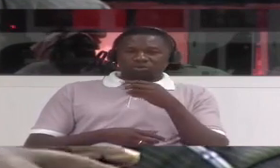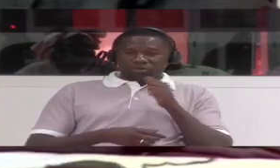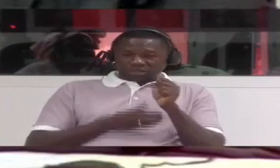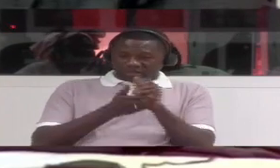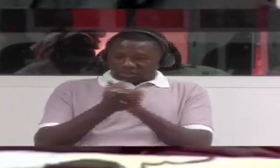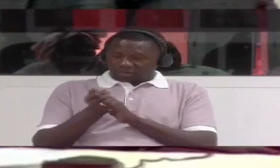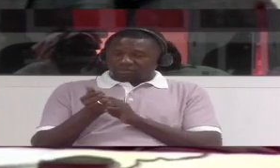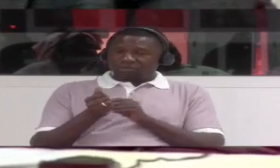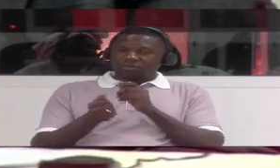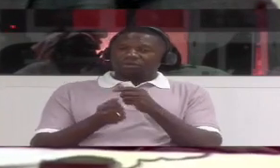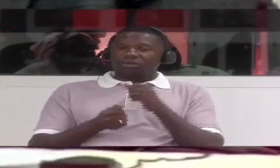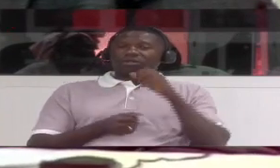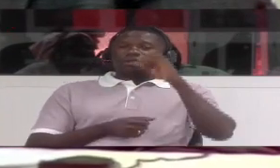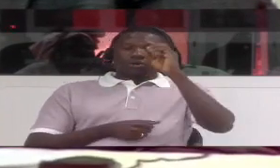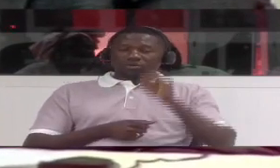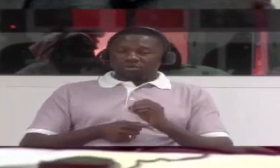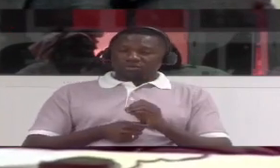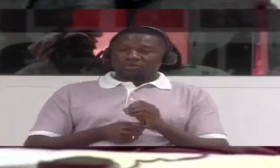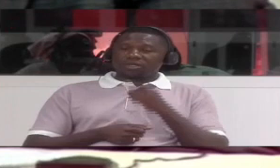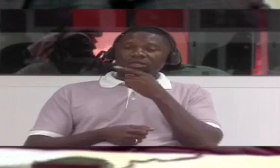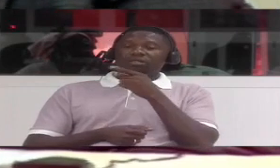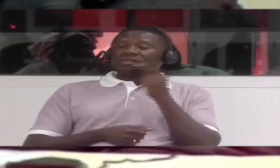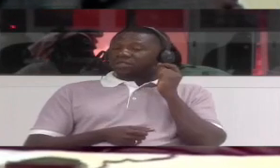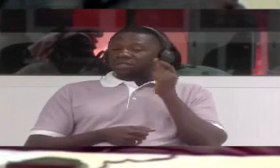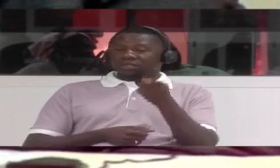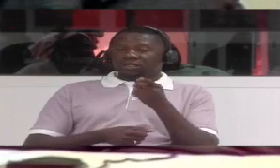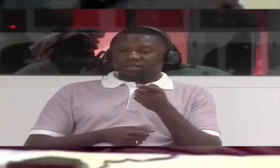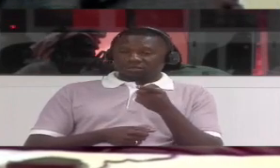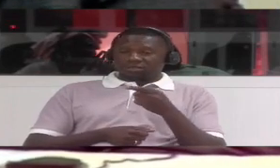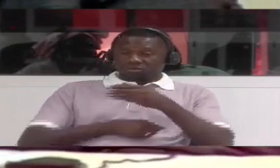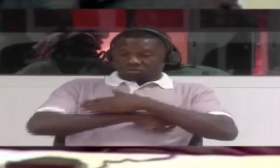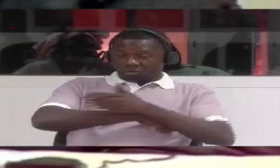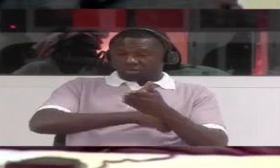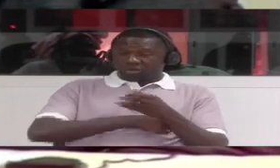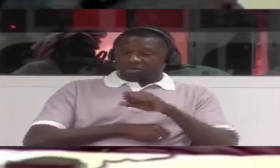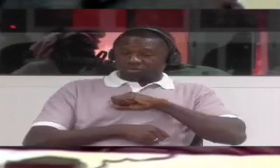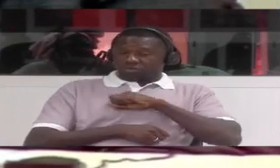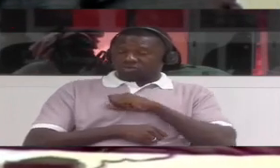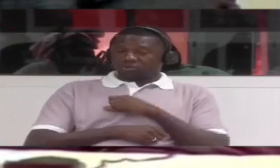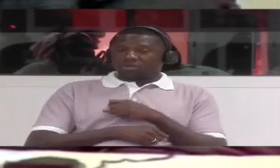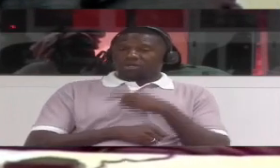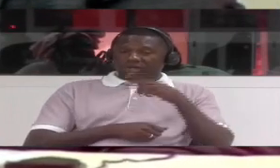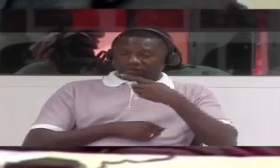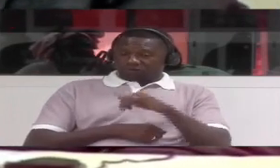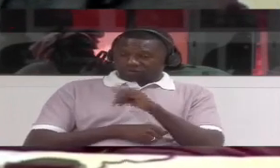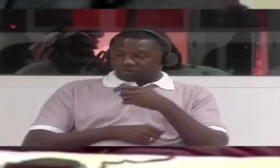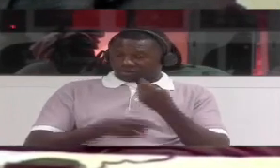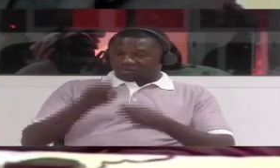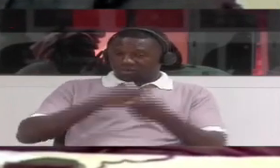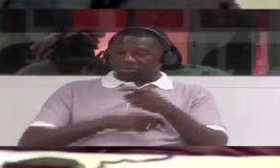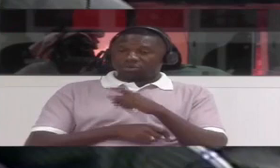the Daily Observer that he actually founded and owned, which was sold to somebody